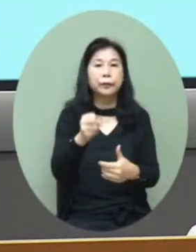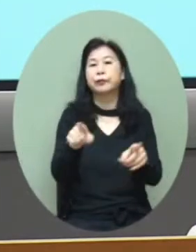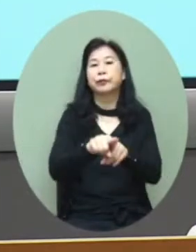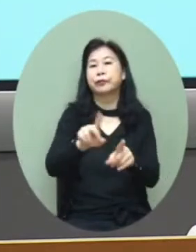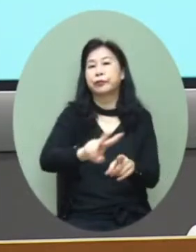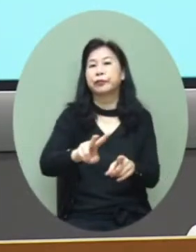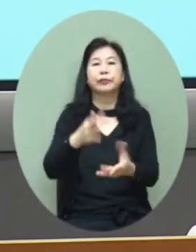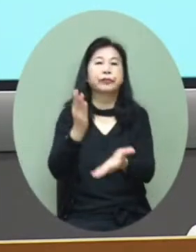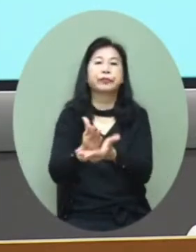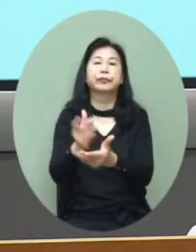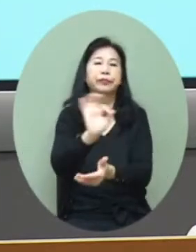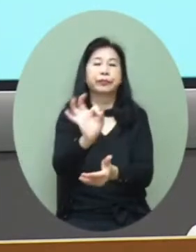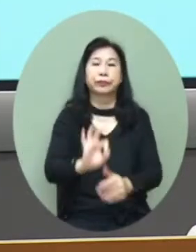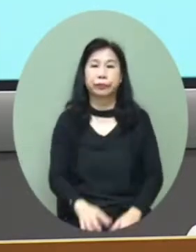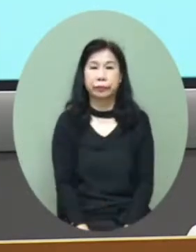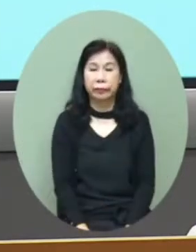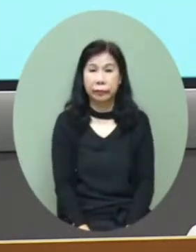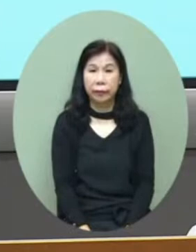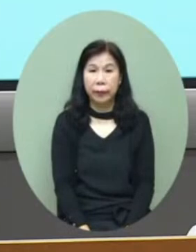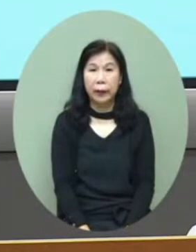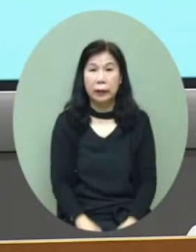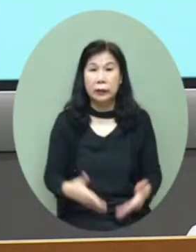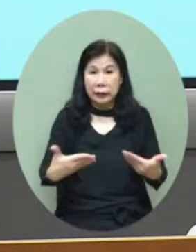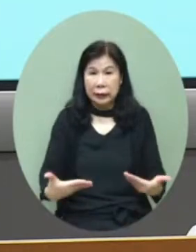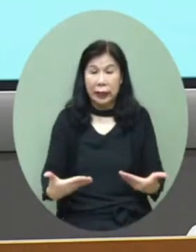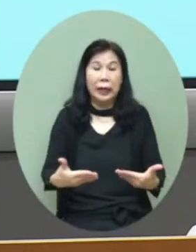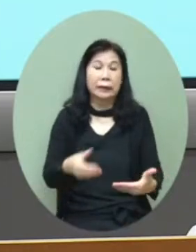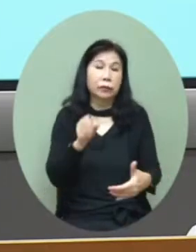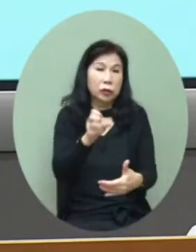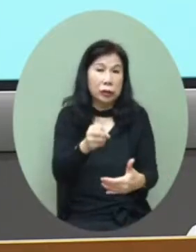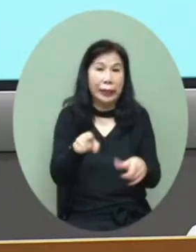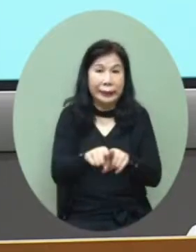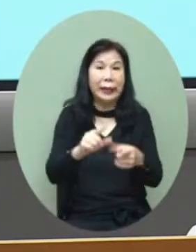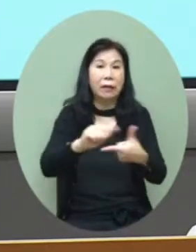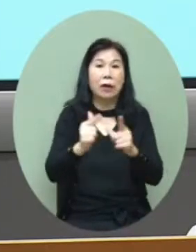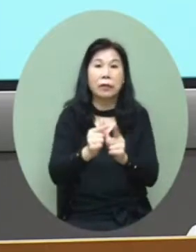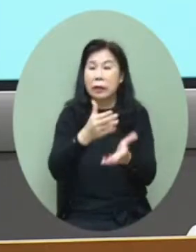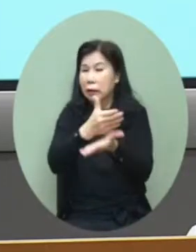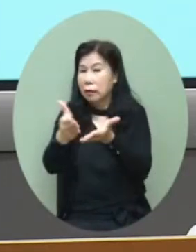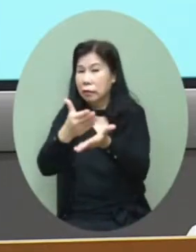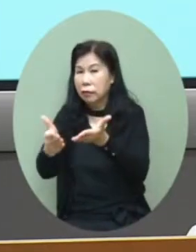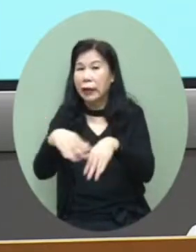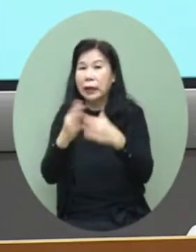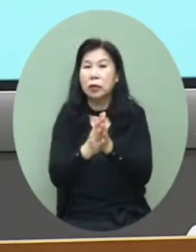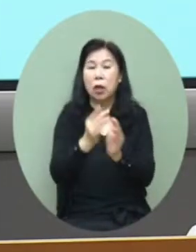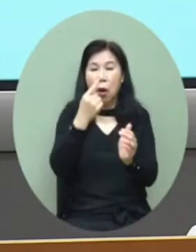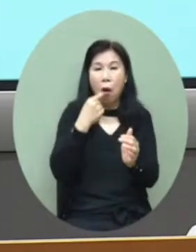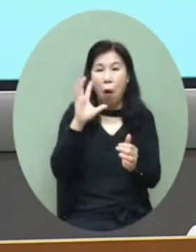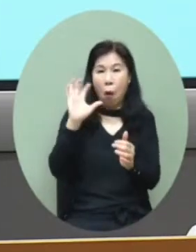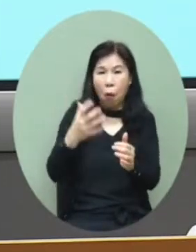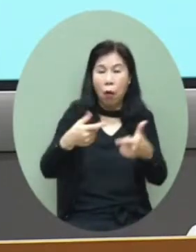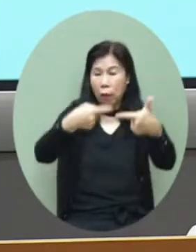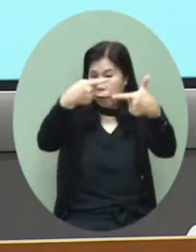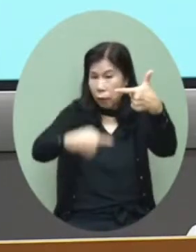code and yellow code. So it is in line with our existing practice.